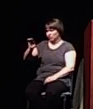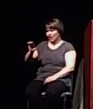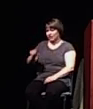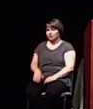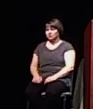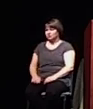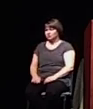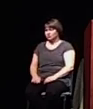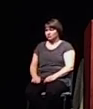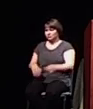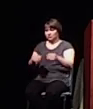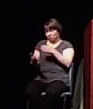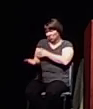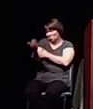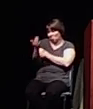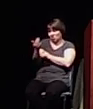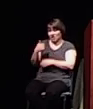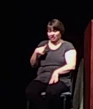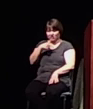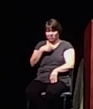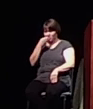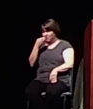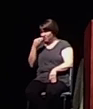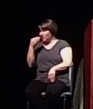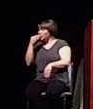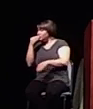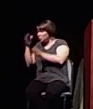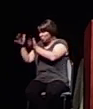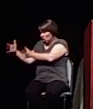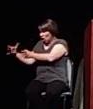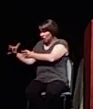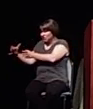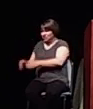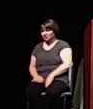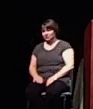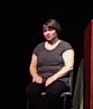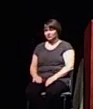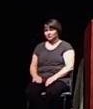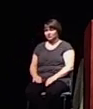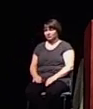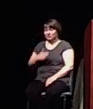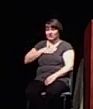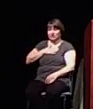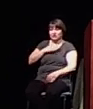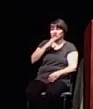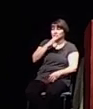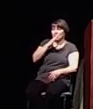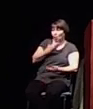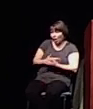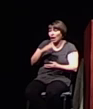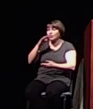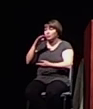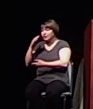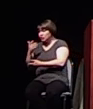it was the morning, we were in the dining car eating breakfast. And it was just my wife and daughter and I. And